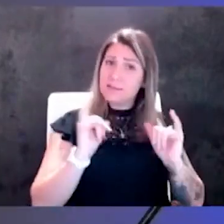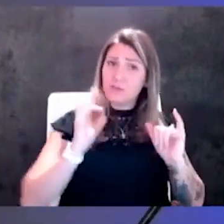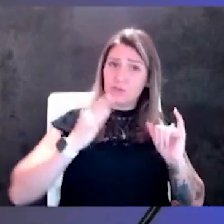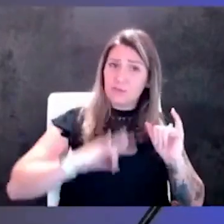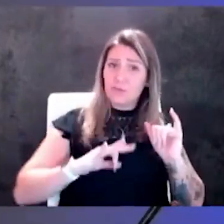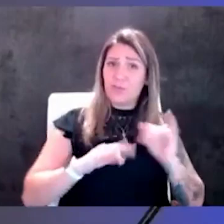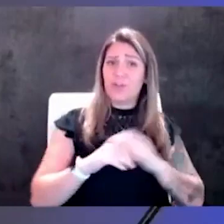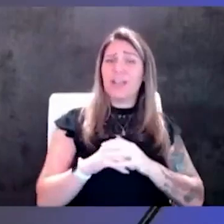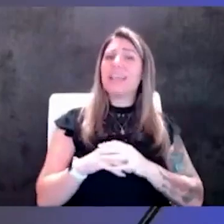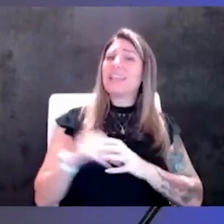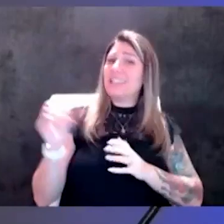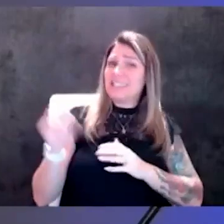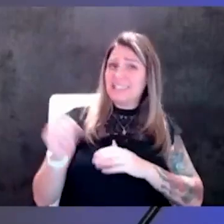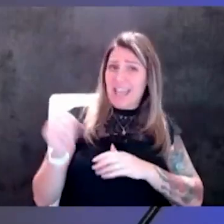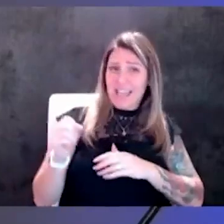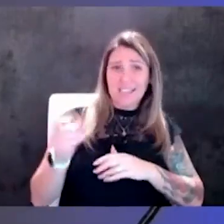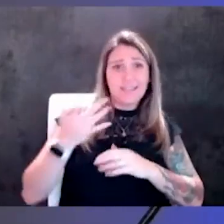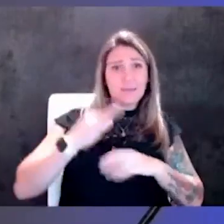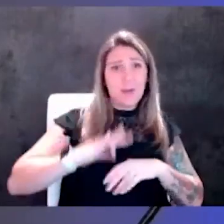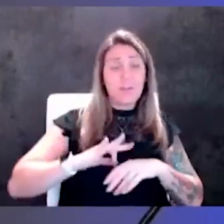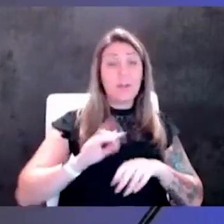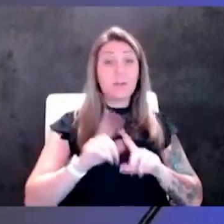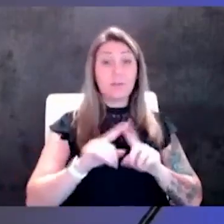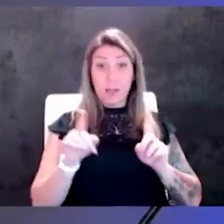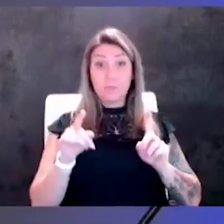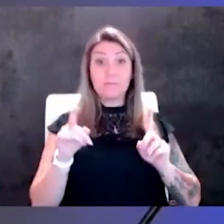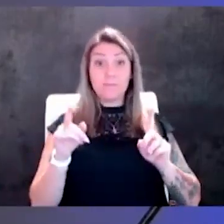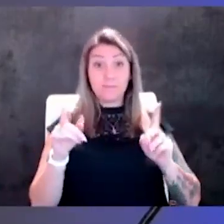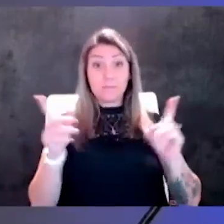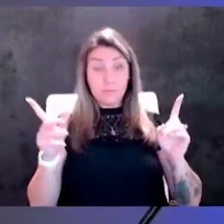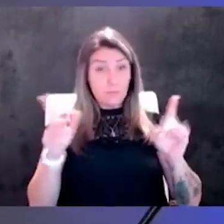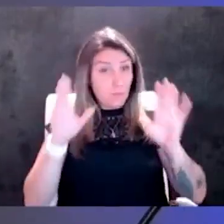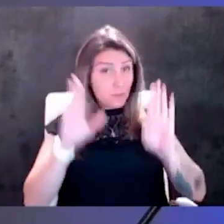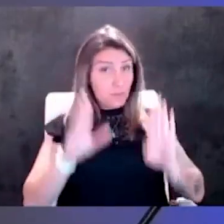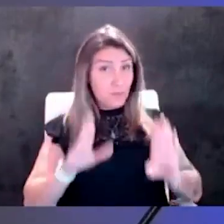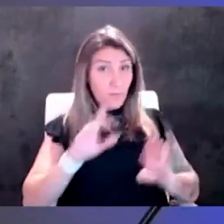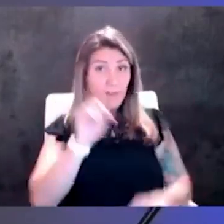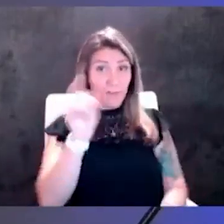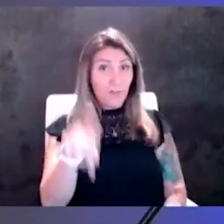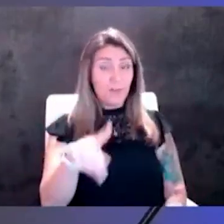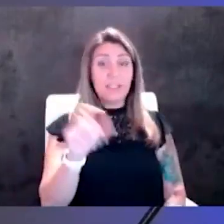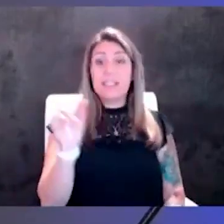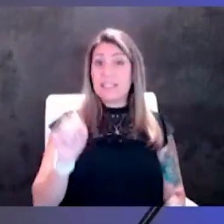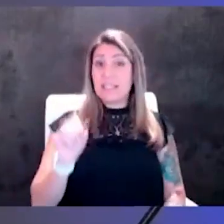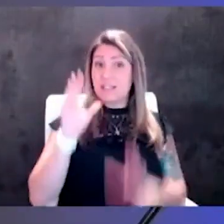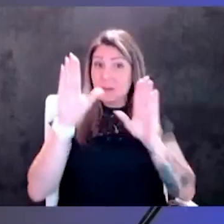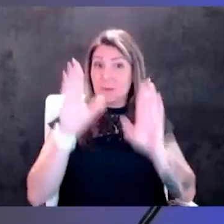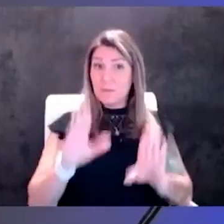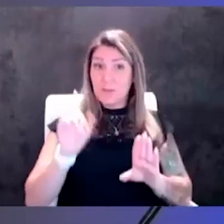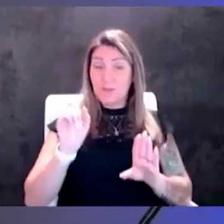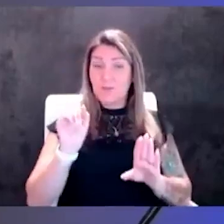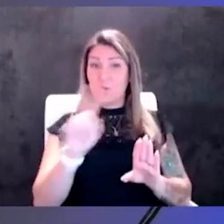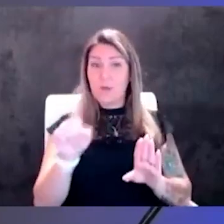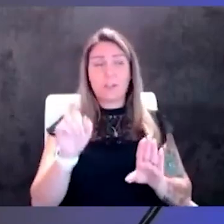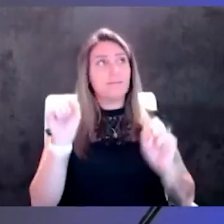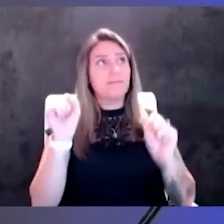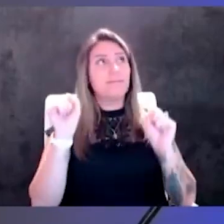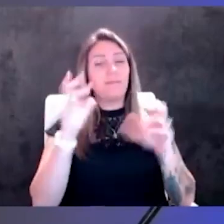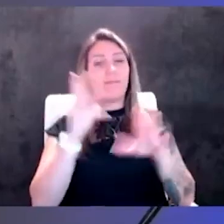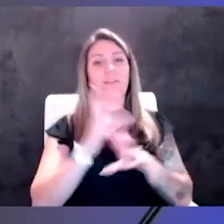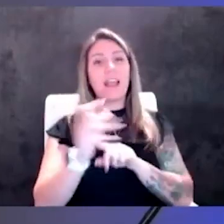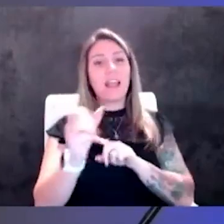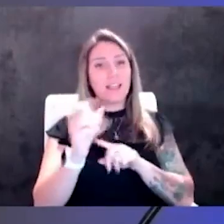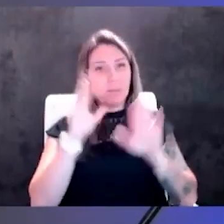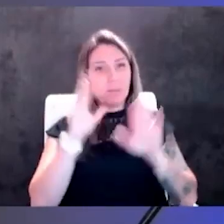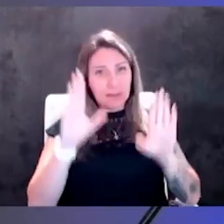are profitable, but it is. But it's a great question, by the way. That's a great question. It's a fantastic question. It's a good question, because if